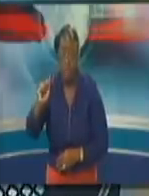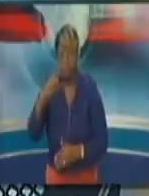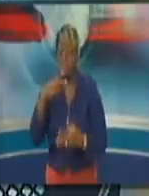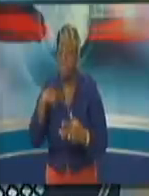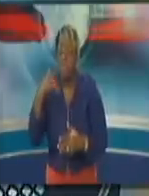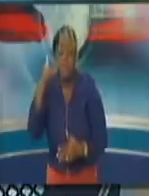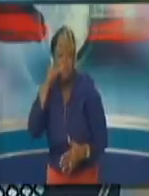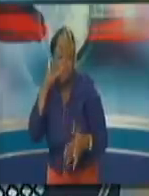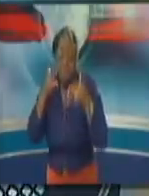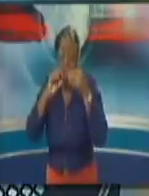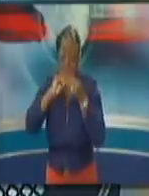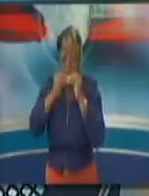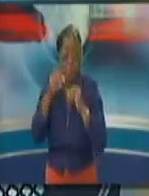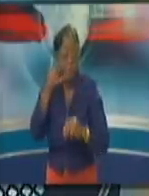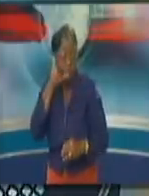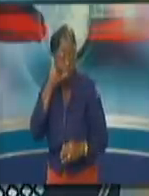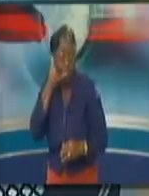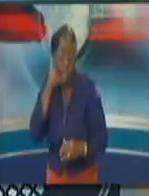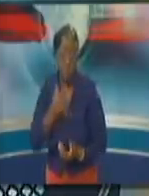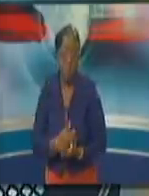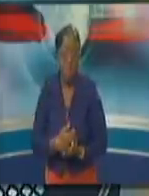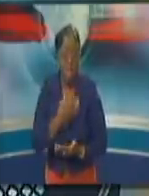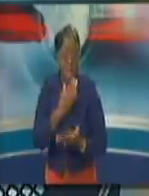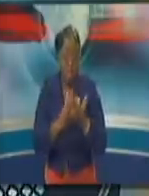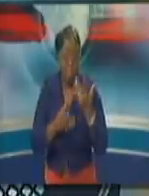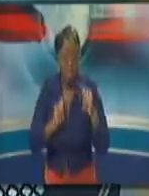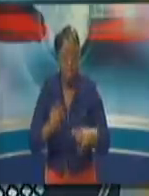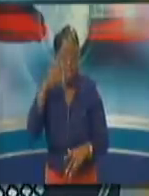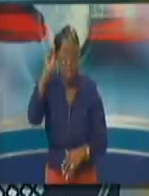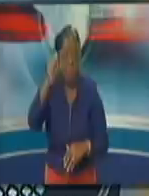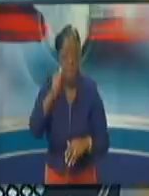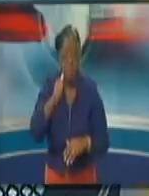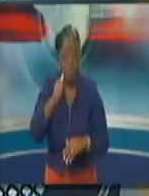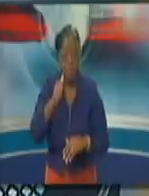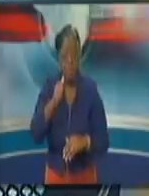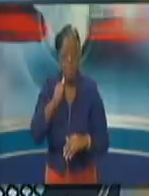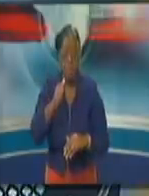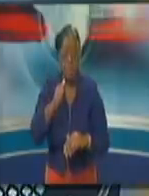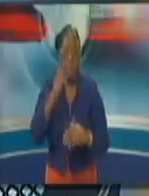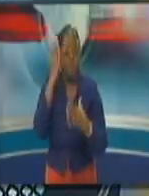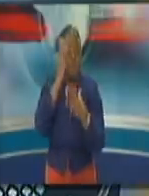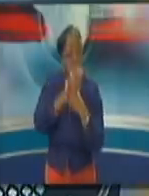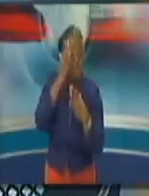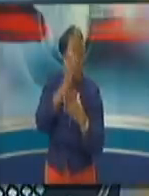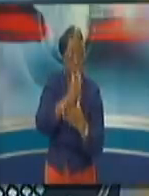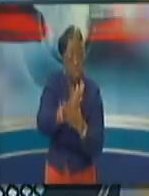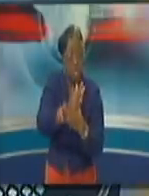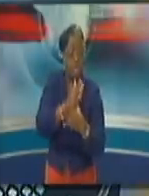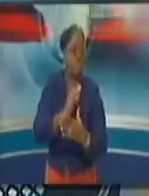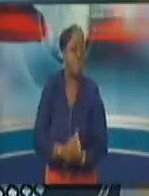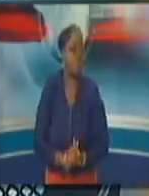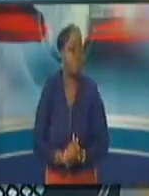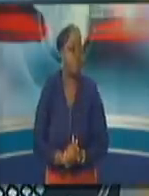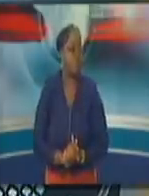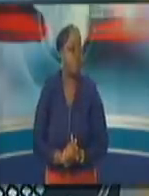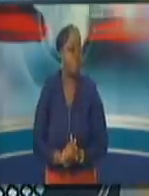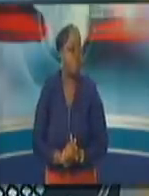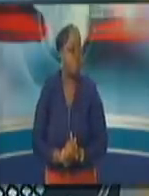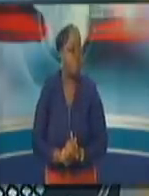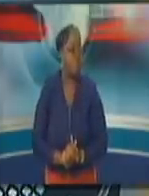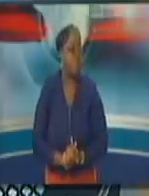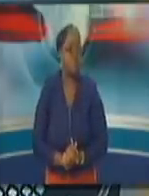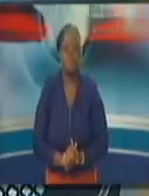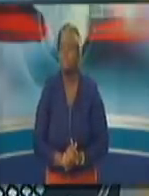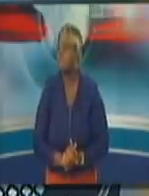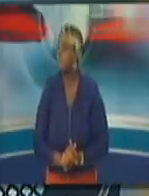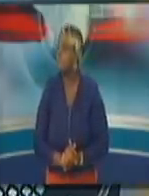numbers that have been offered by the Trinidad and Tobago Association of Psychologists. with respect to the services that they have made available